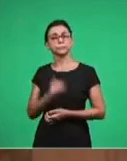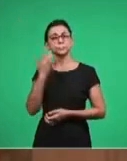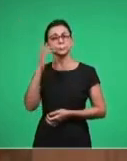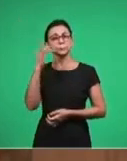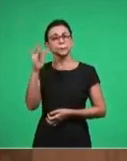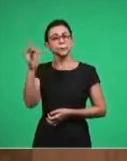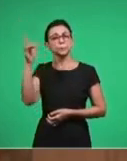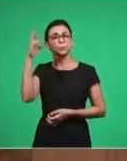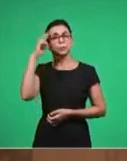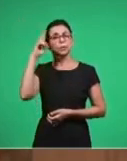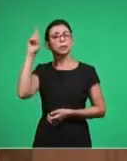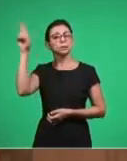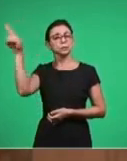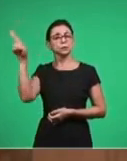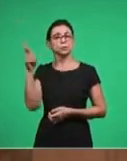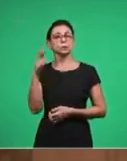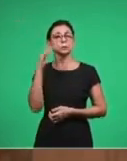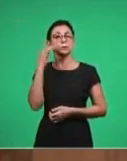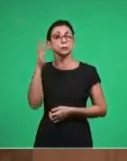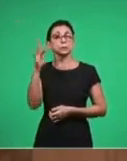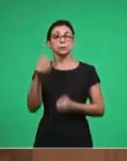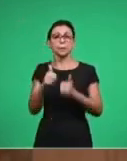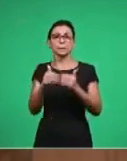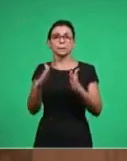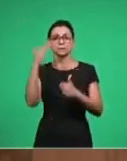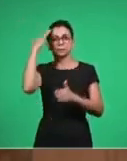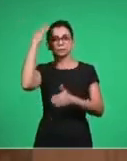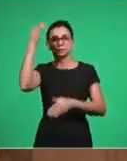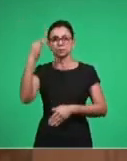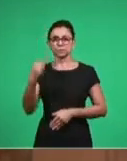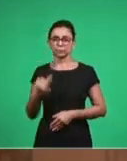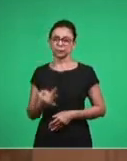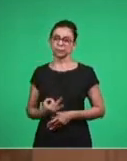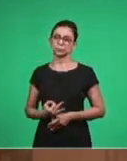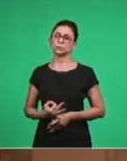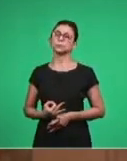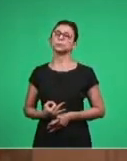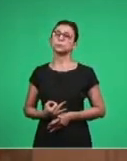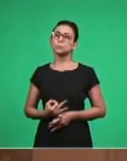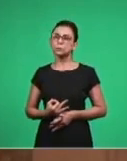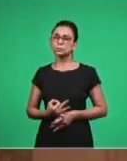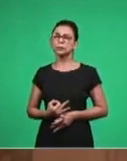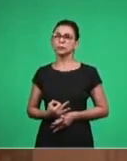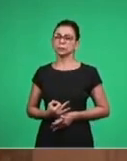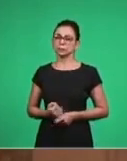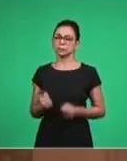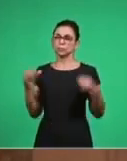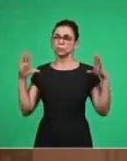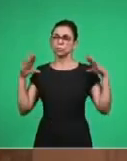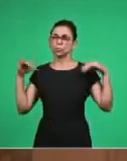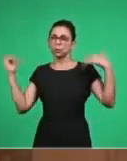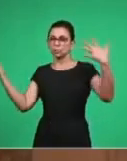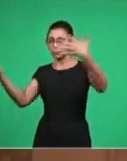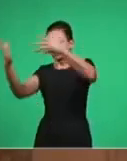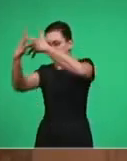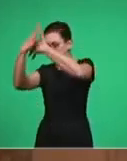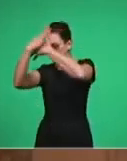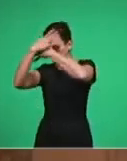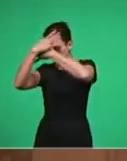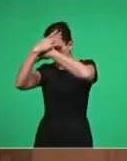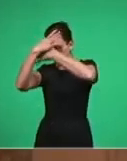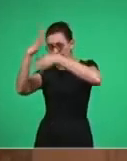We have to learn to fear the Lord and to be humble before his face.